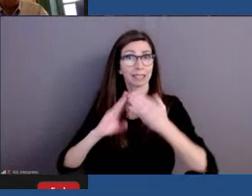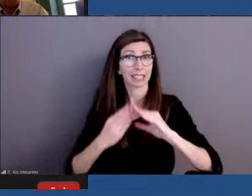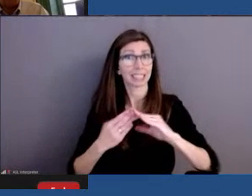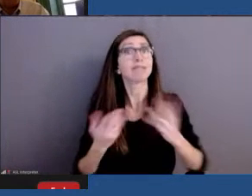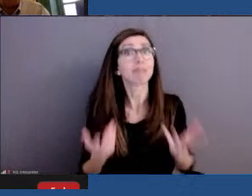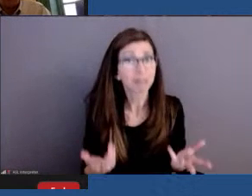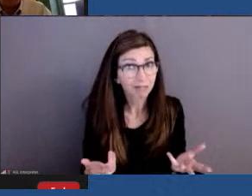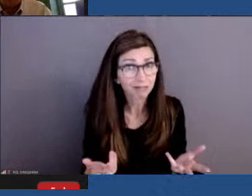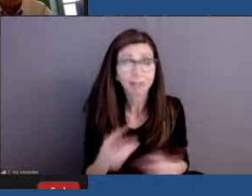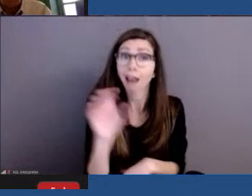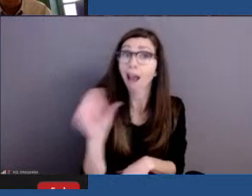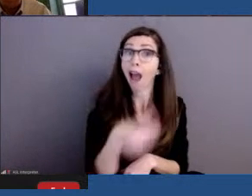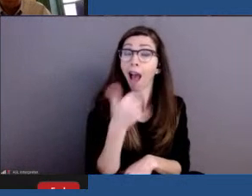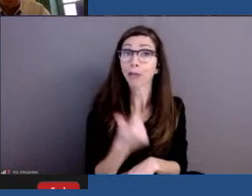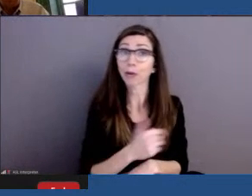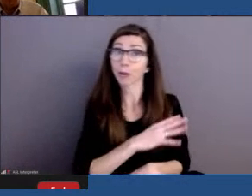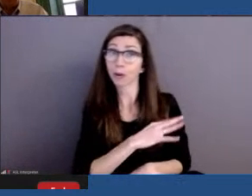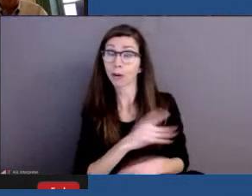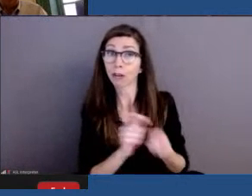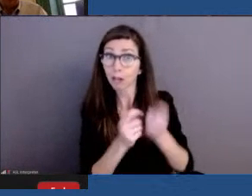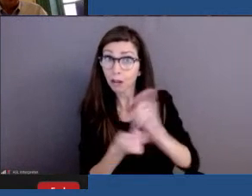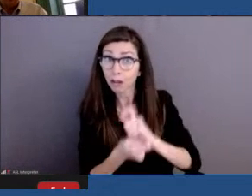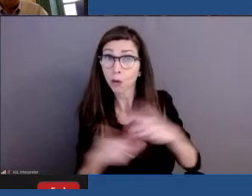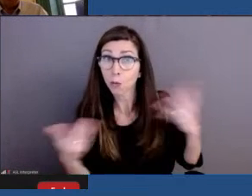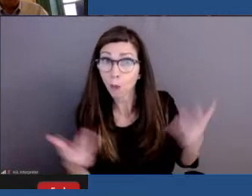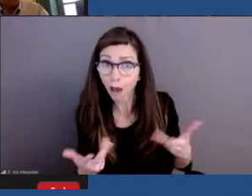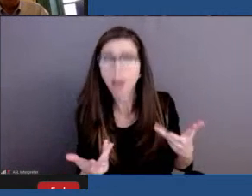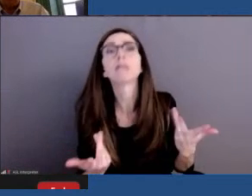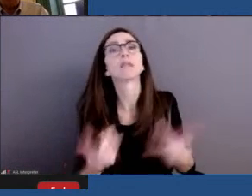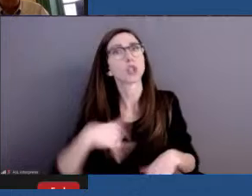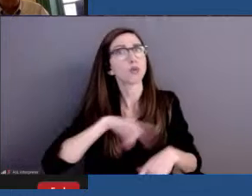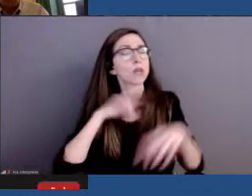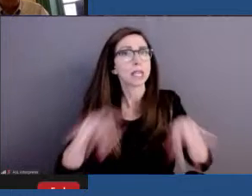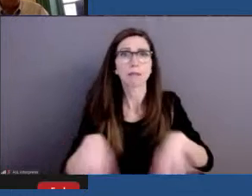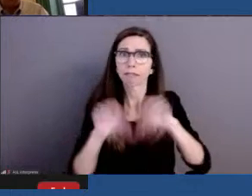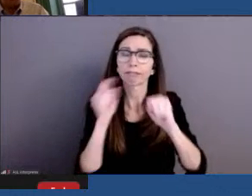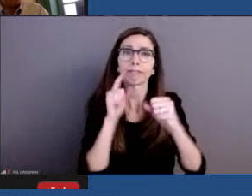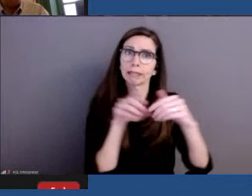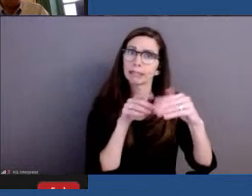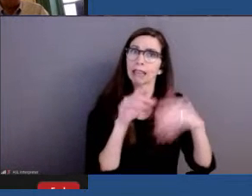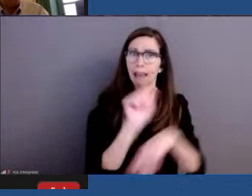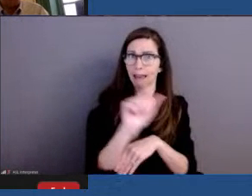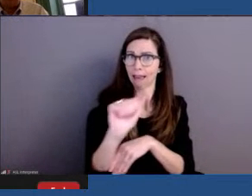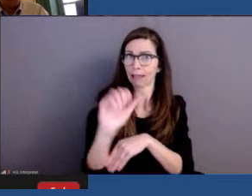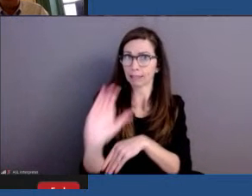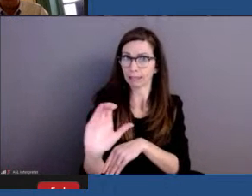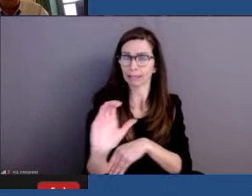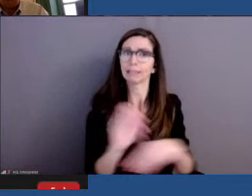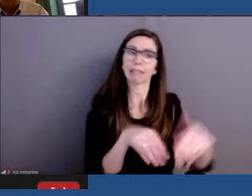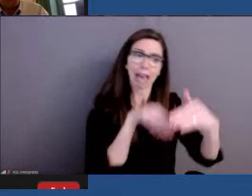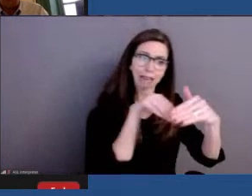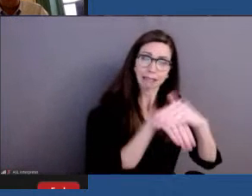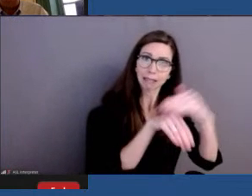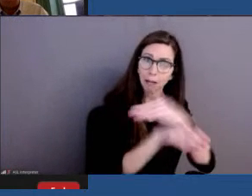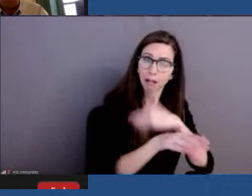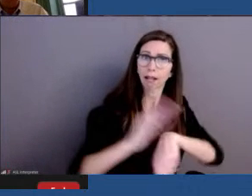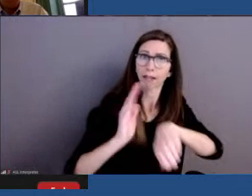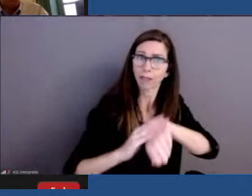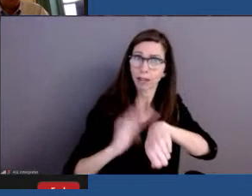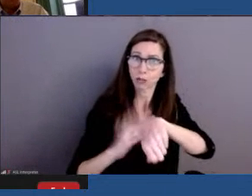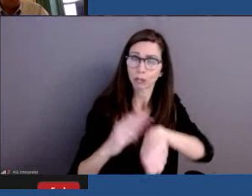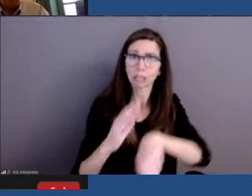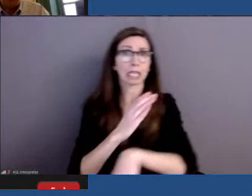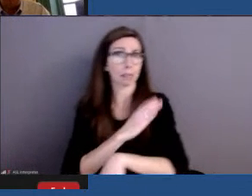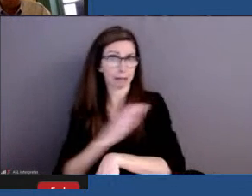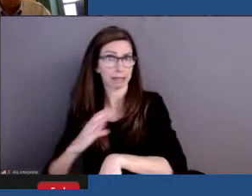of the Accessibility Advisory Committee. Pour prendre connaissance des commentaires qui lui sont destinés, la